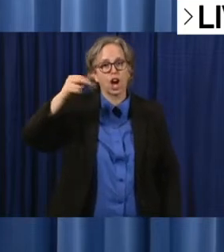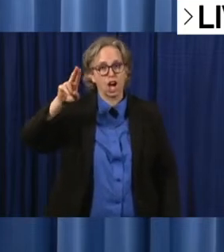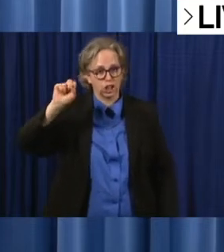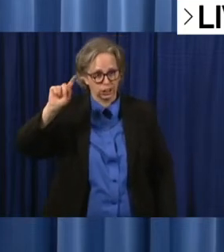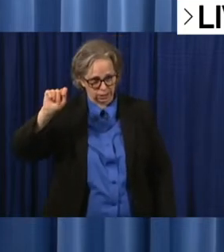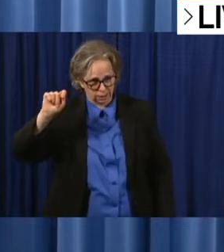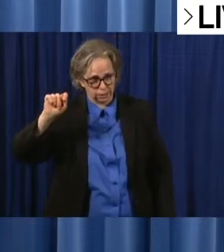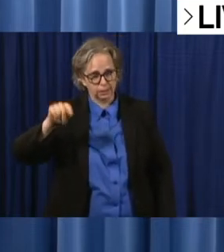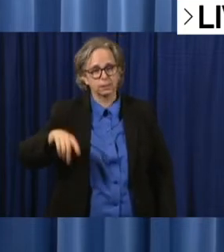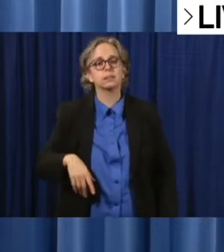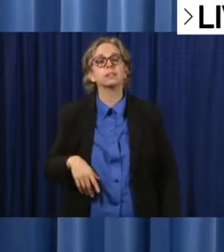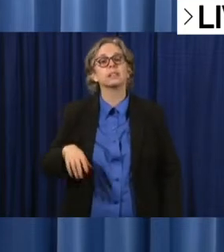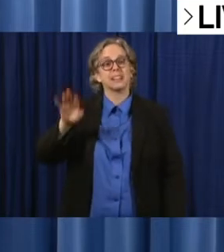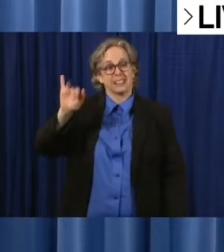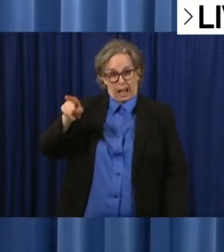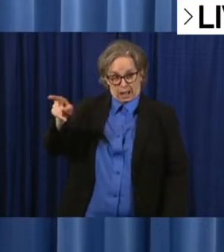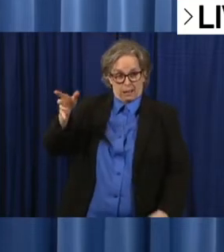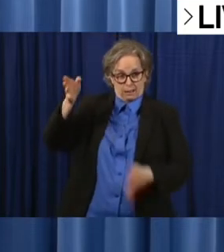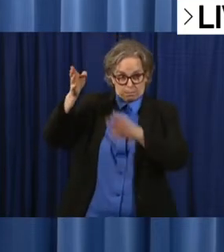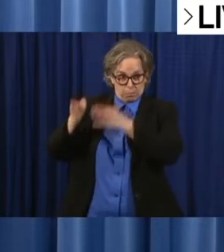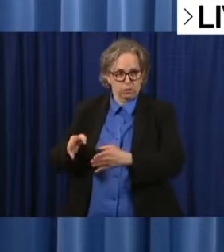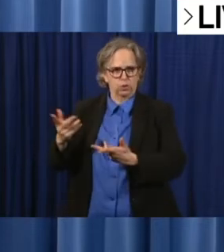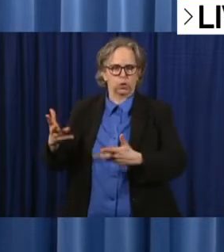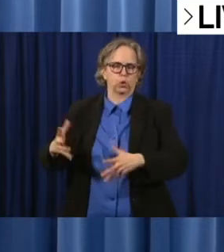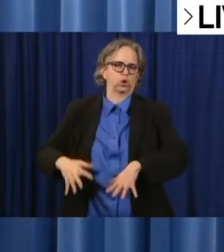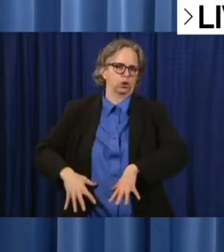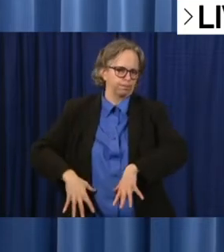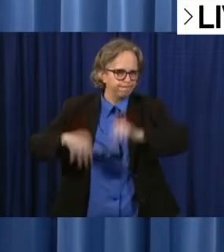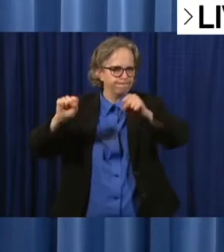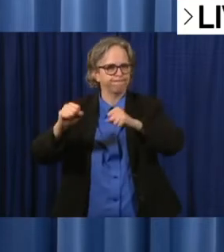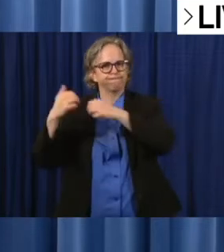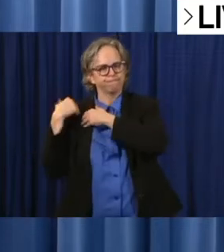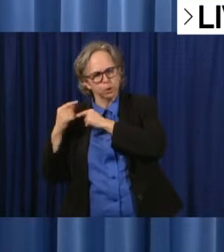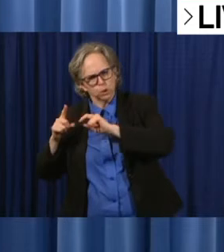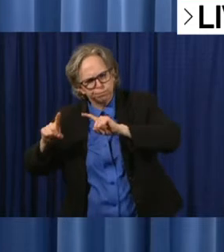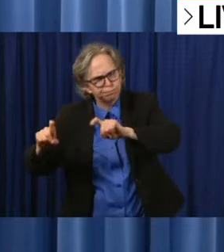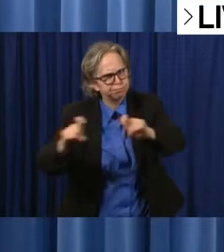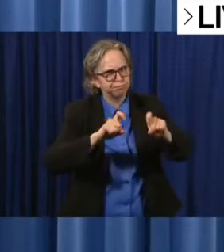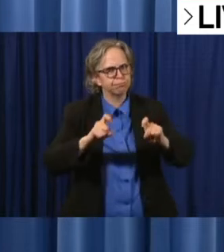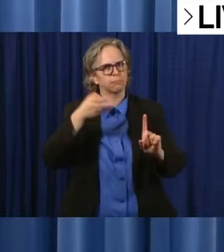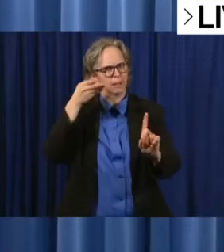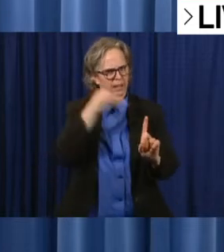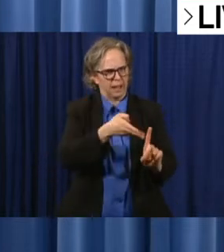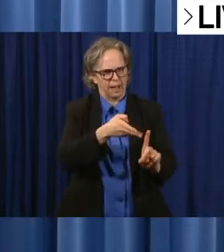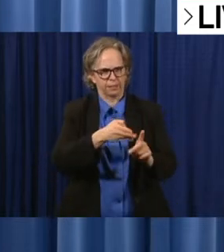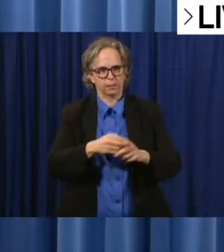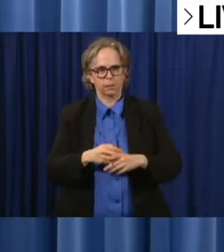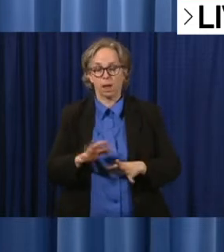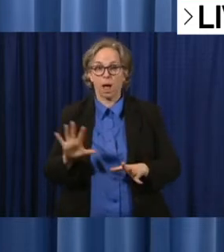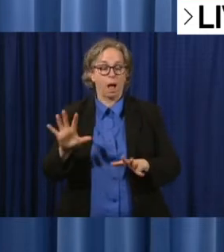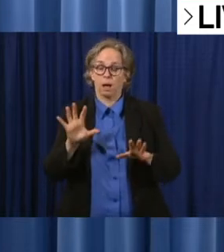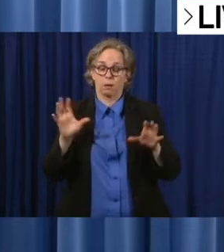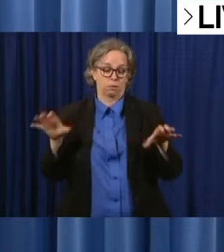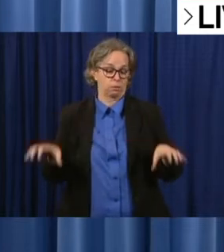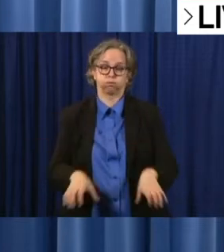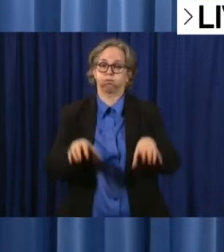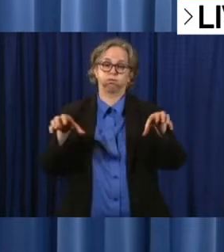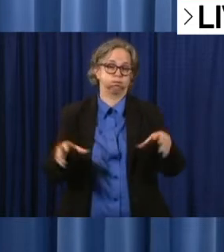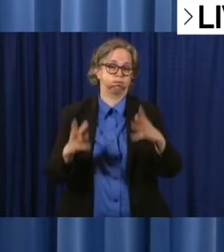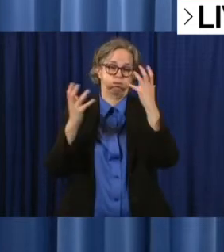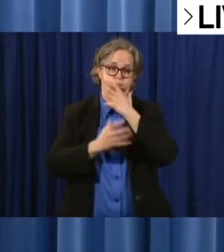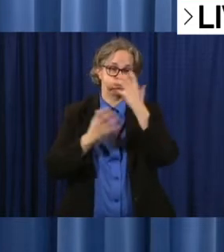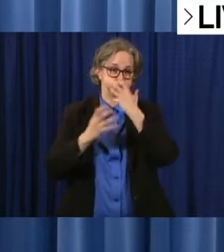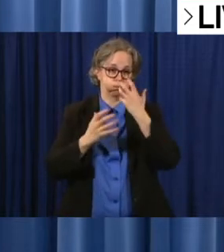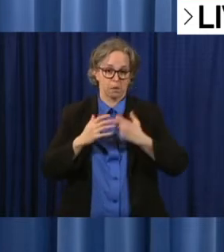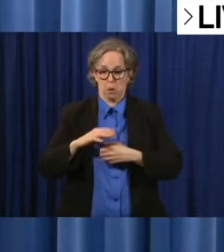The rapid mobilization to get this testing done right away, frankly, was remarkable. The local health departments and the local medical facilities stepped